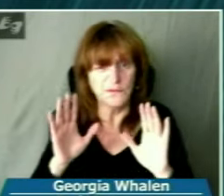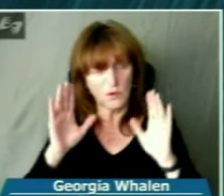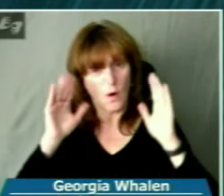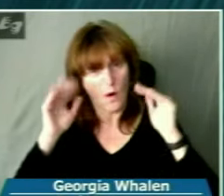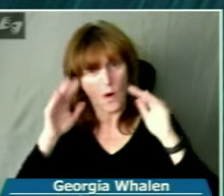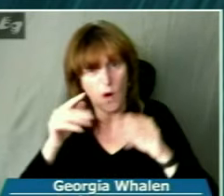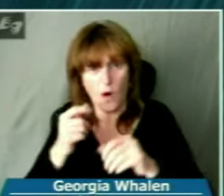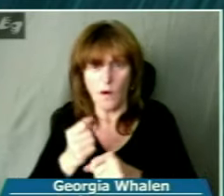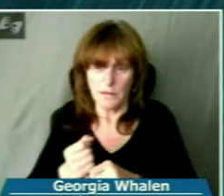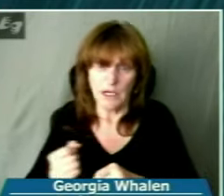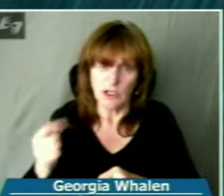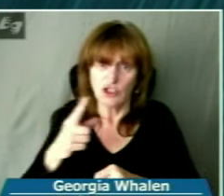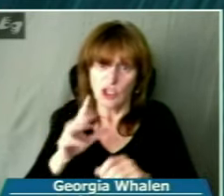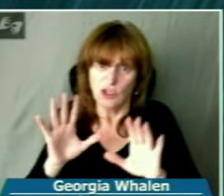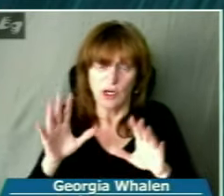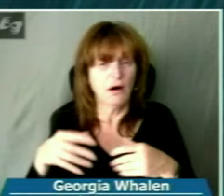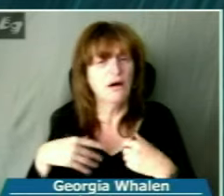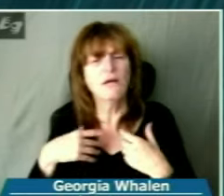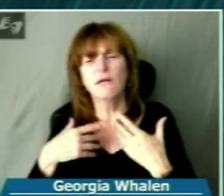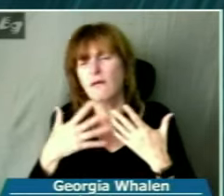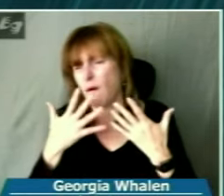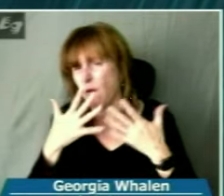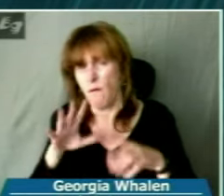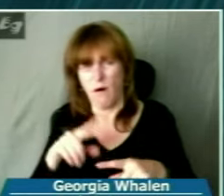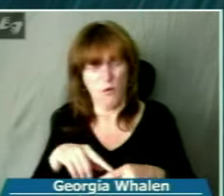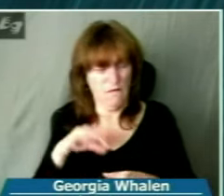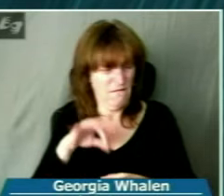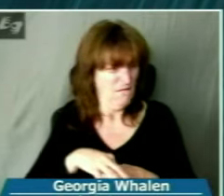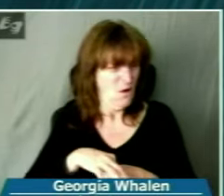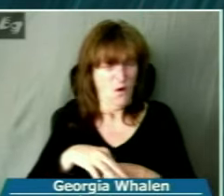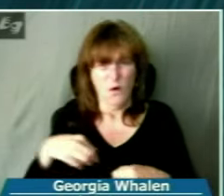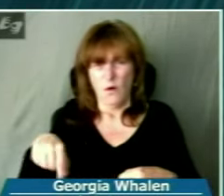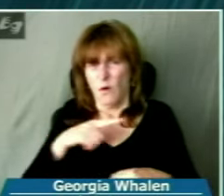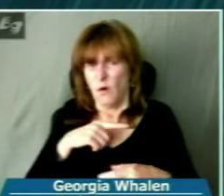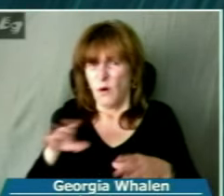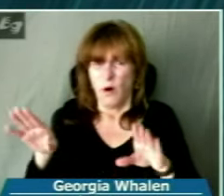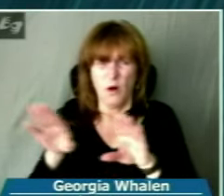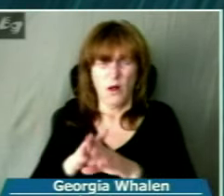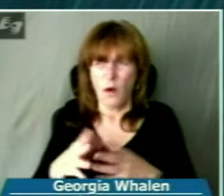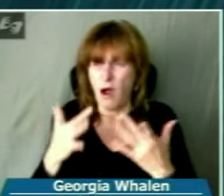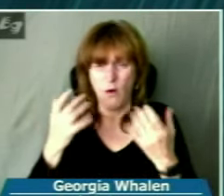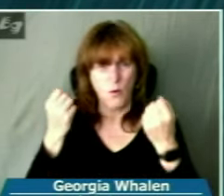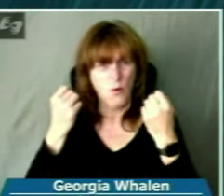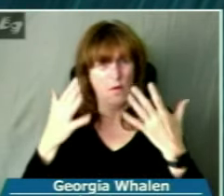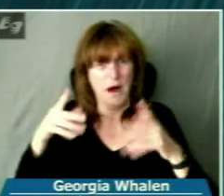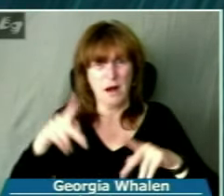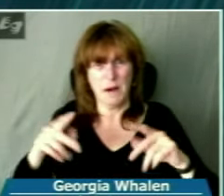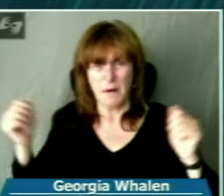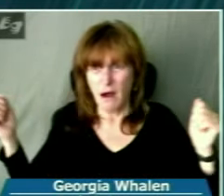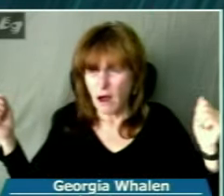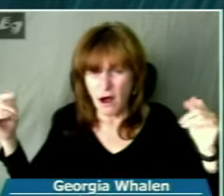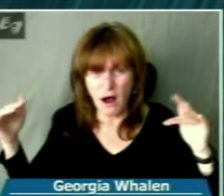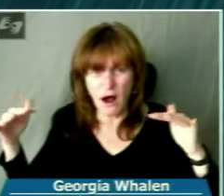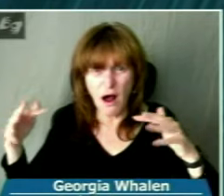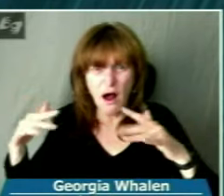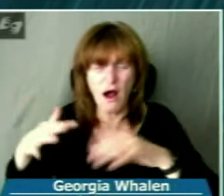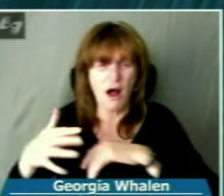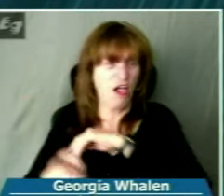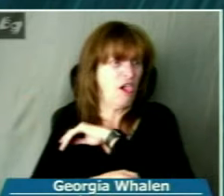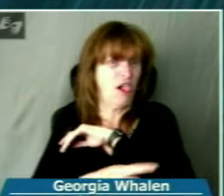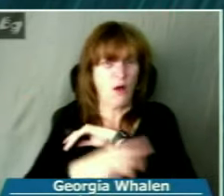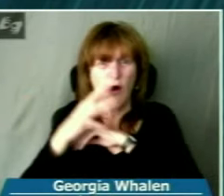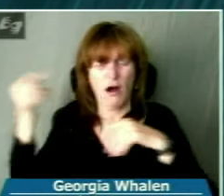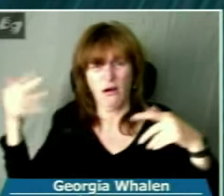one would want this to happen, but I think realistically to try and bring that many people into that space probably isn't going to be allowed